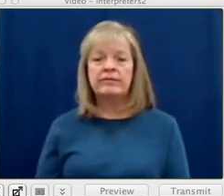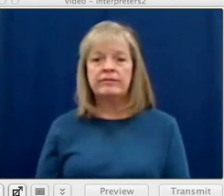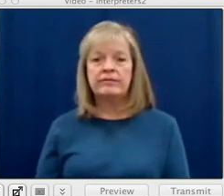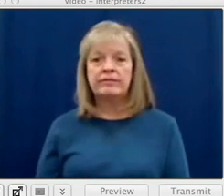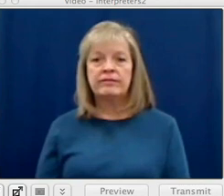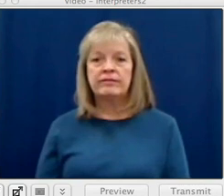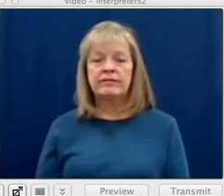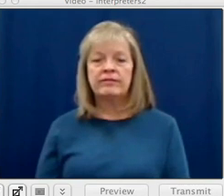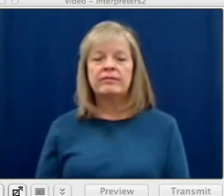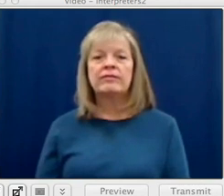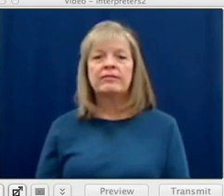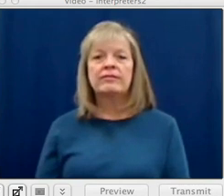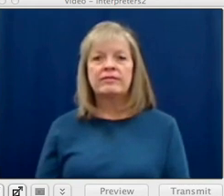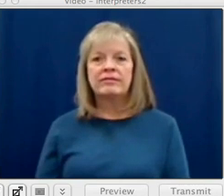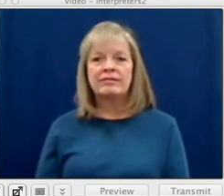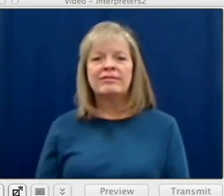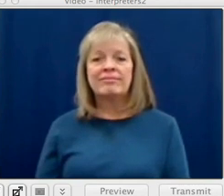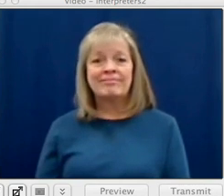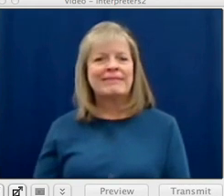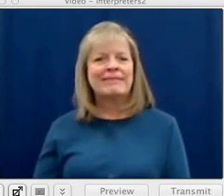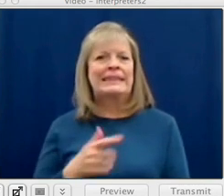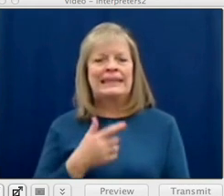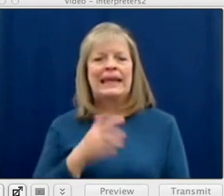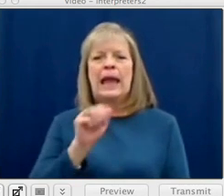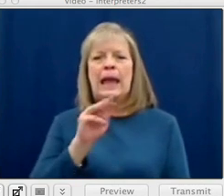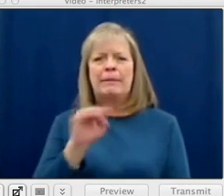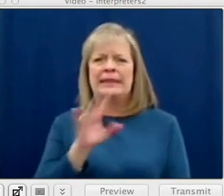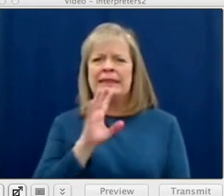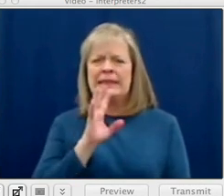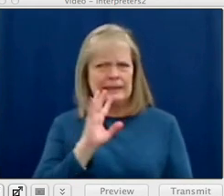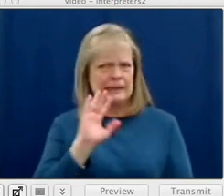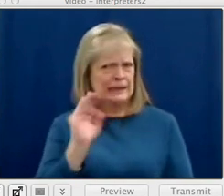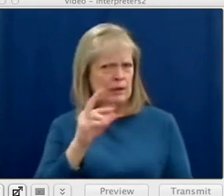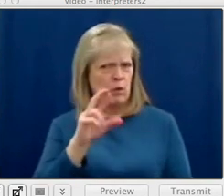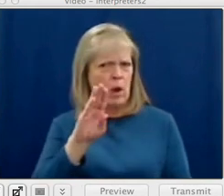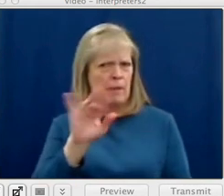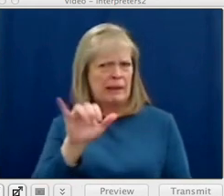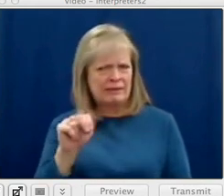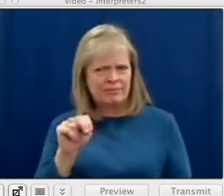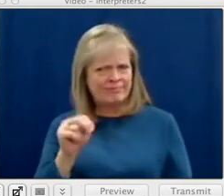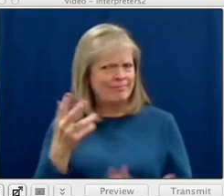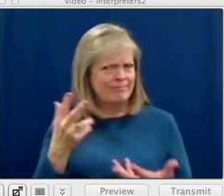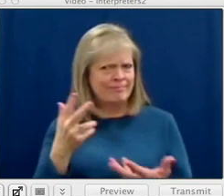This is Amy. It seems like Robyn has dropped out, so we'll just give her a minute so she can get back in.